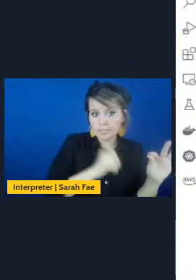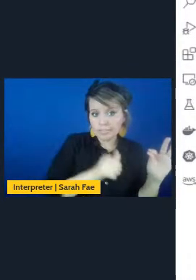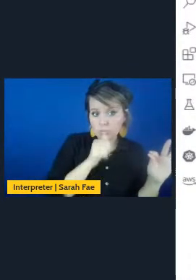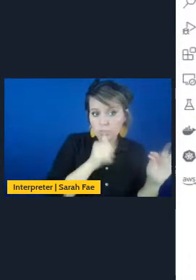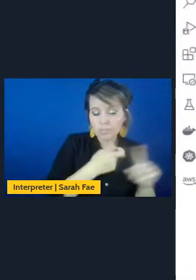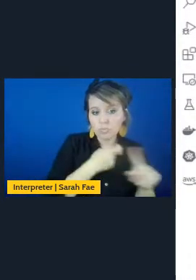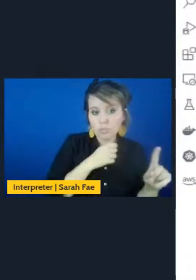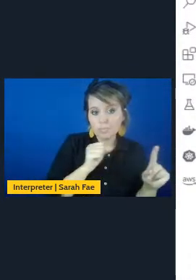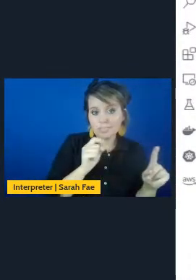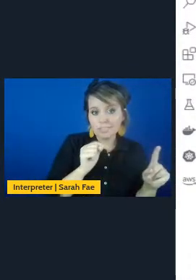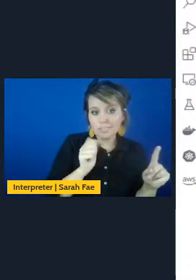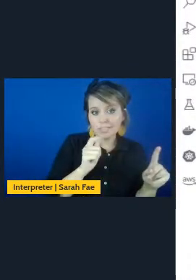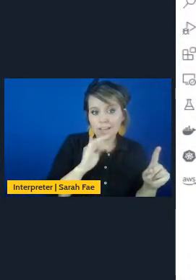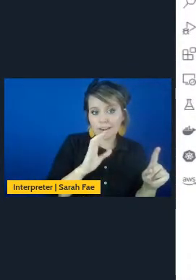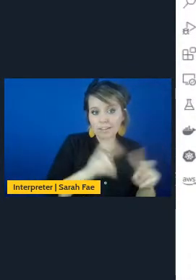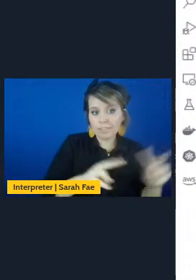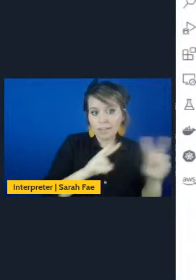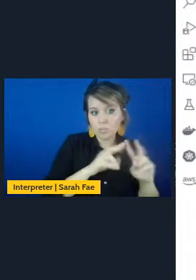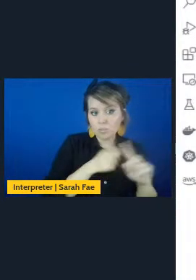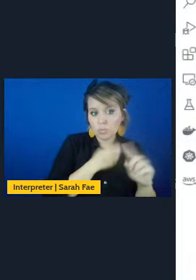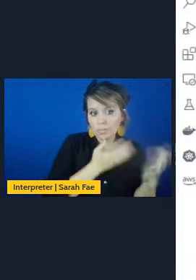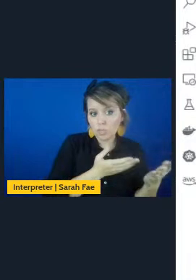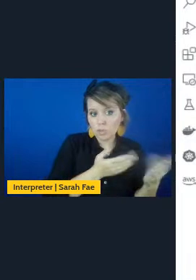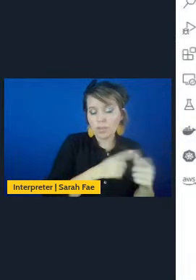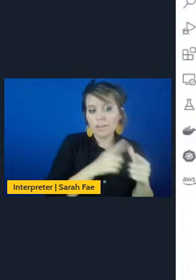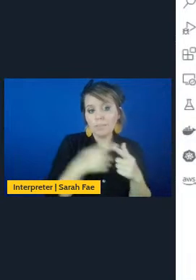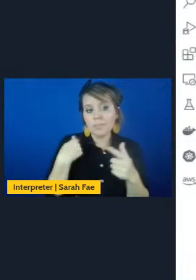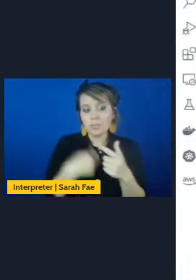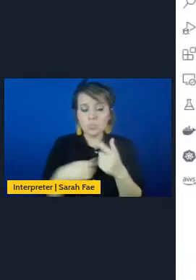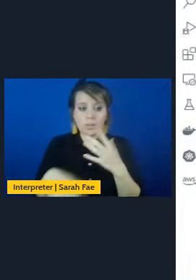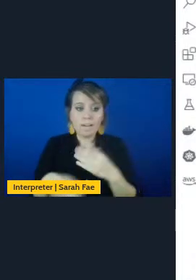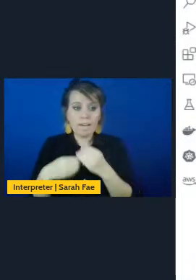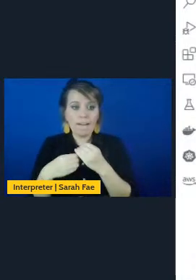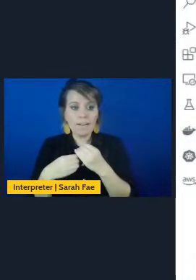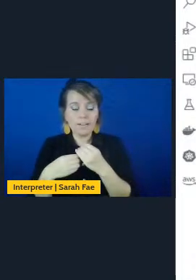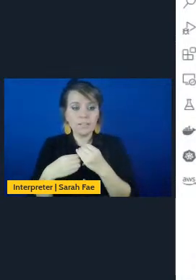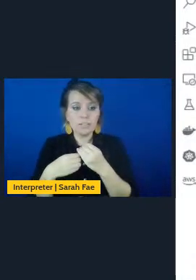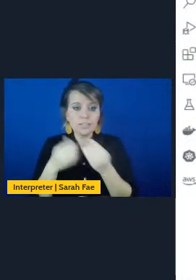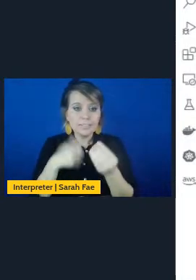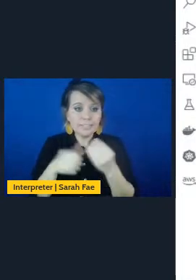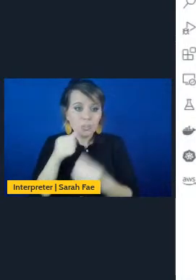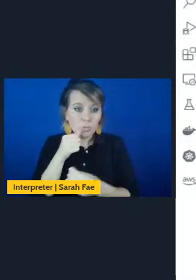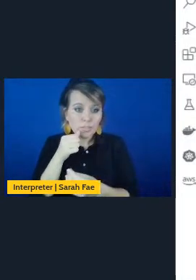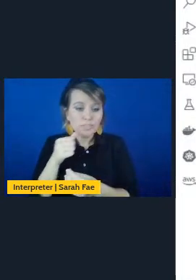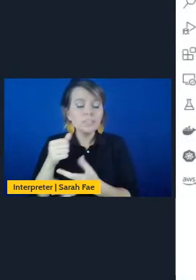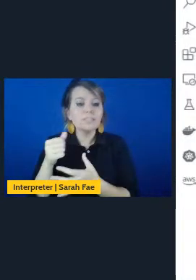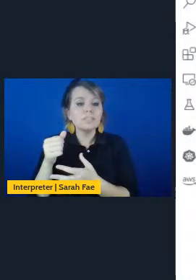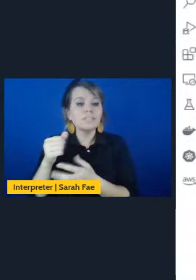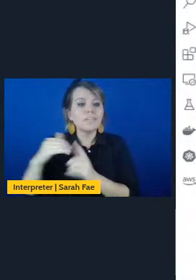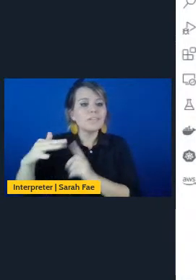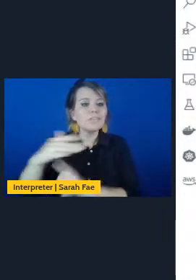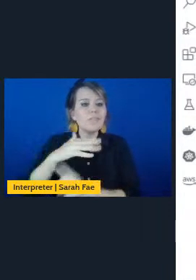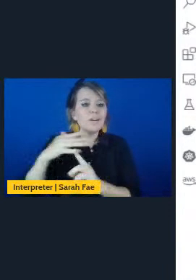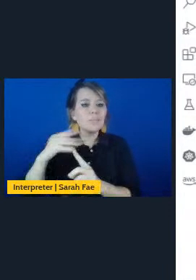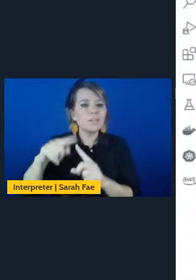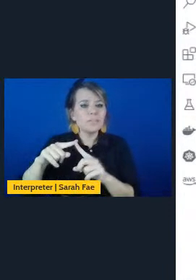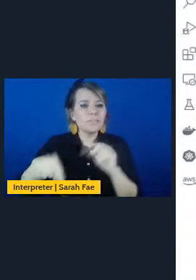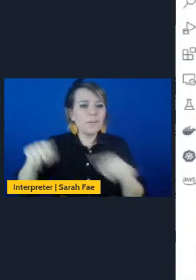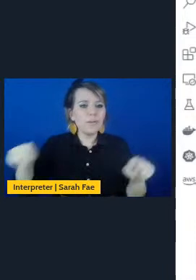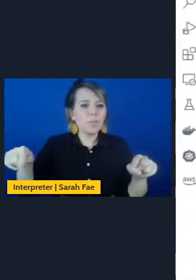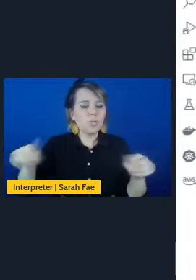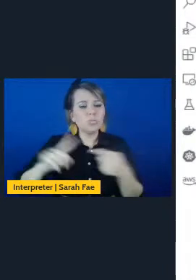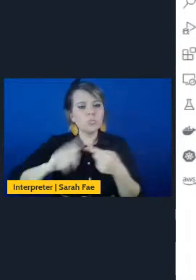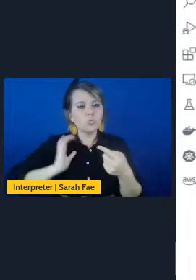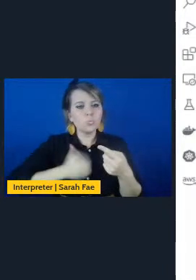values over here in this case, and then we add that secret as an environment variable to our